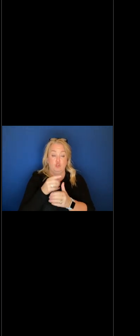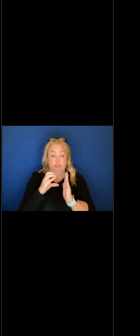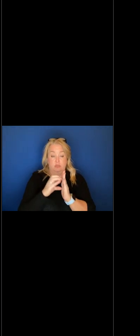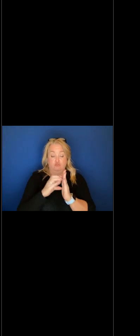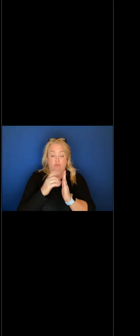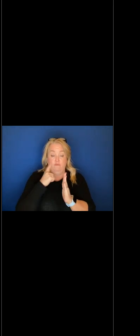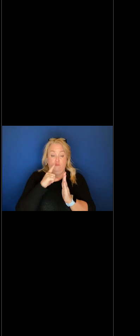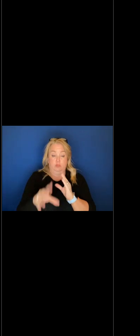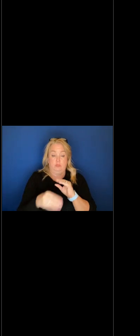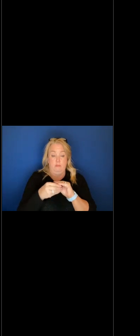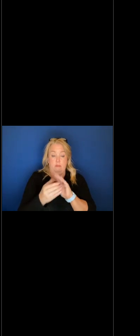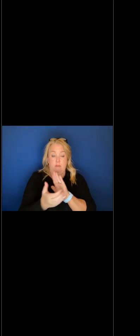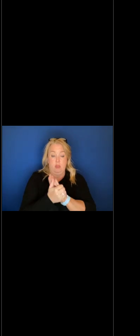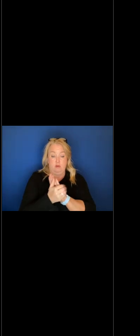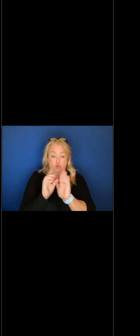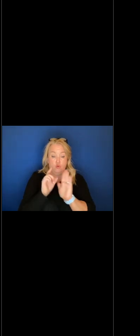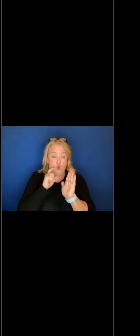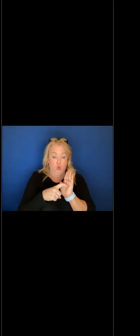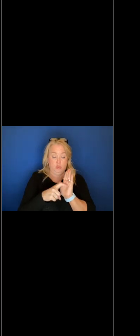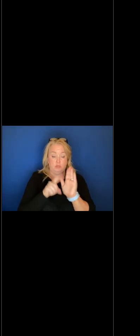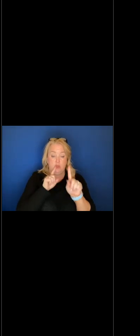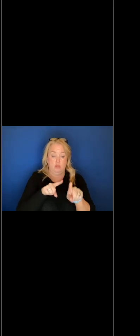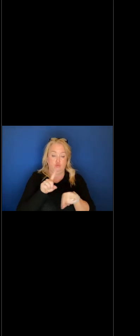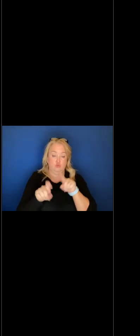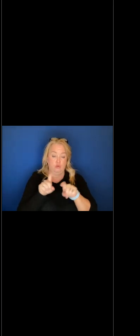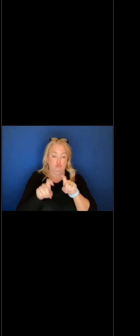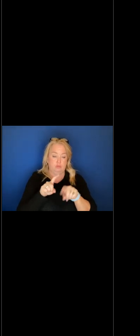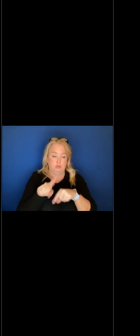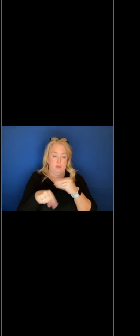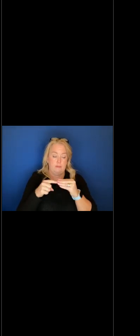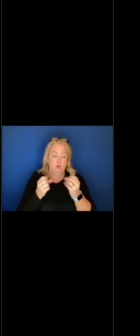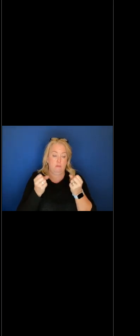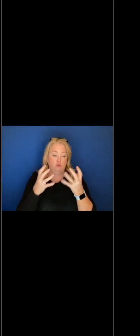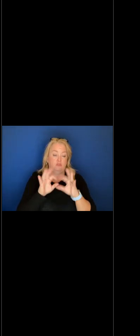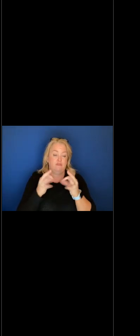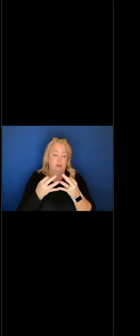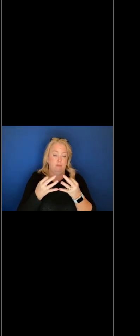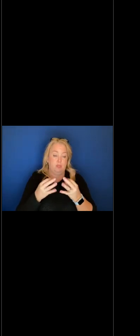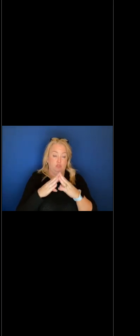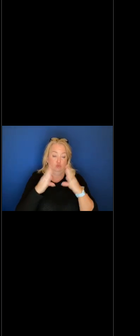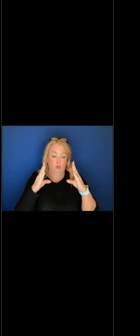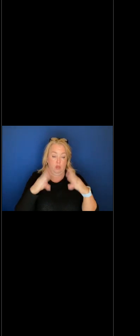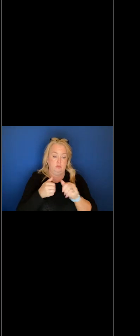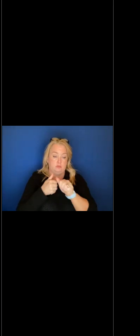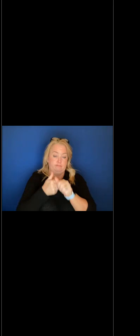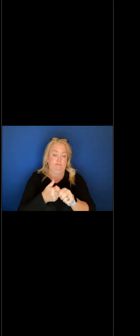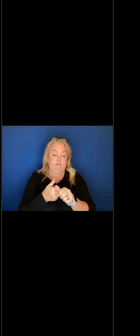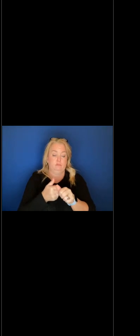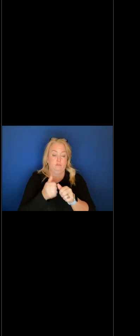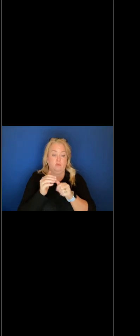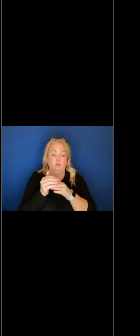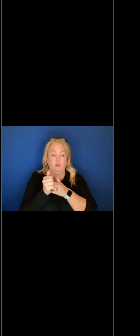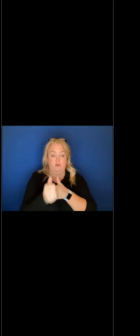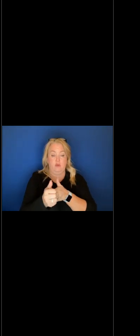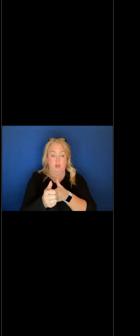supplemental notice answers questions concerning multifamily dwellings covered by the guidelines.